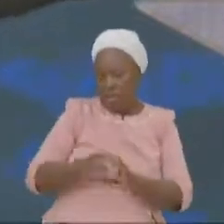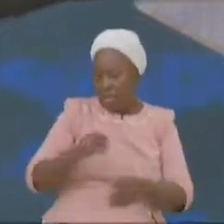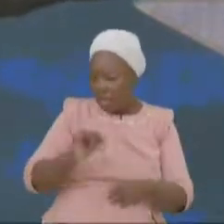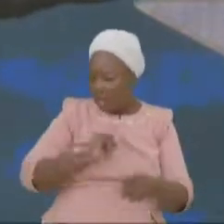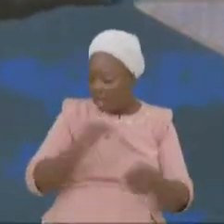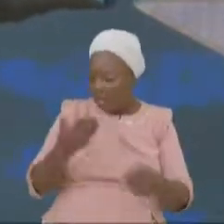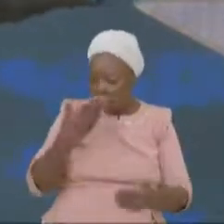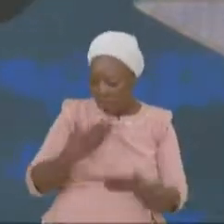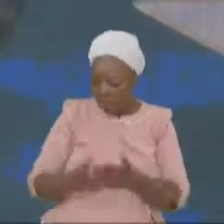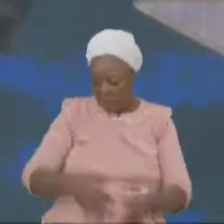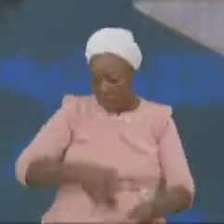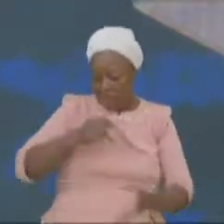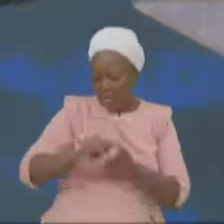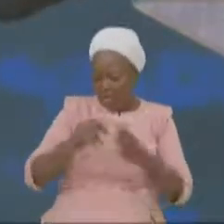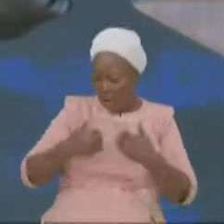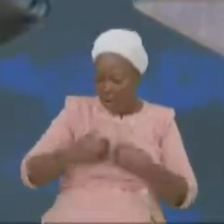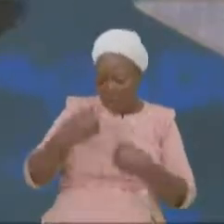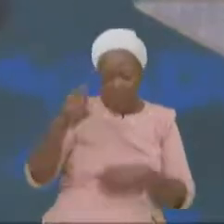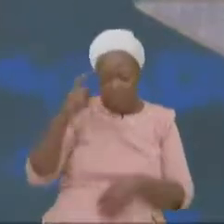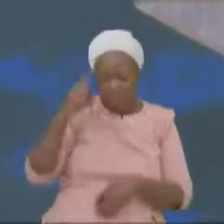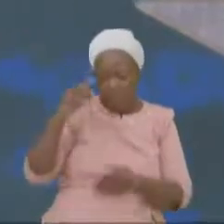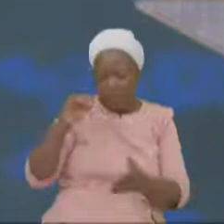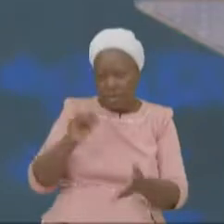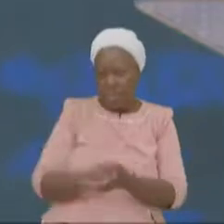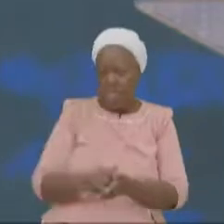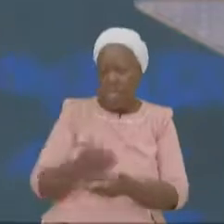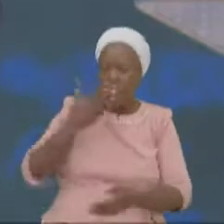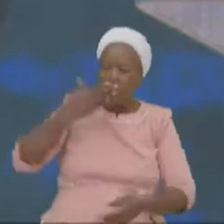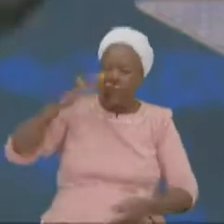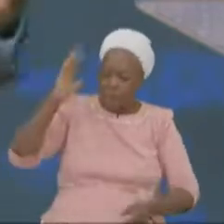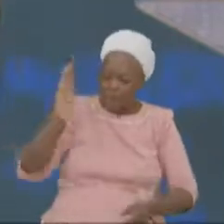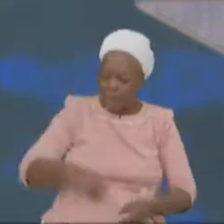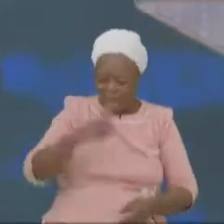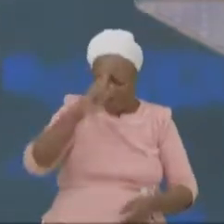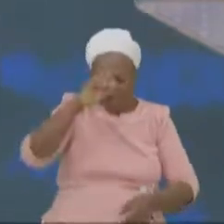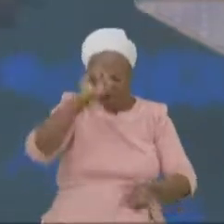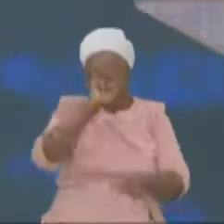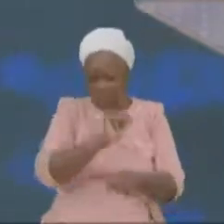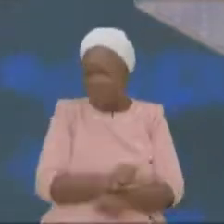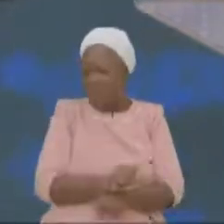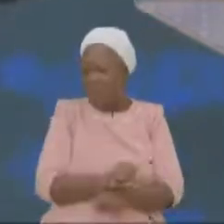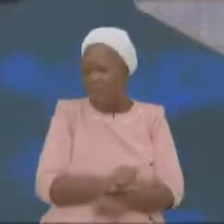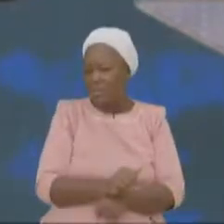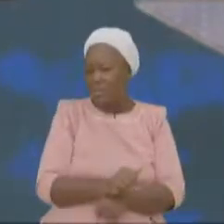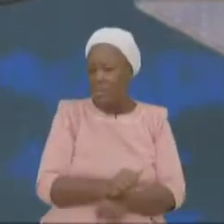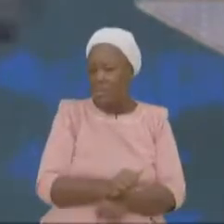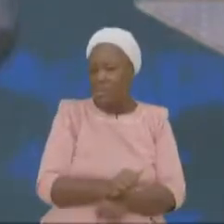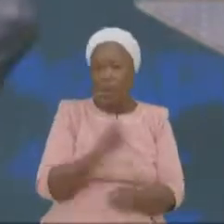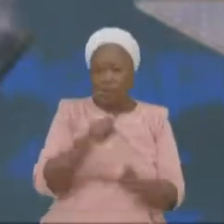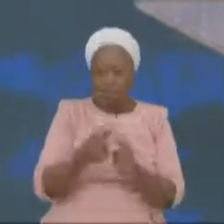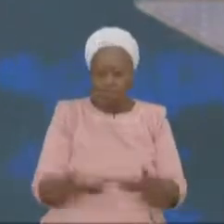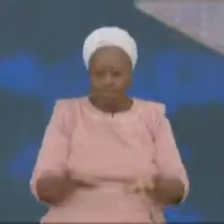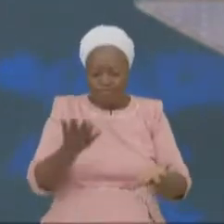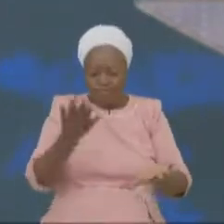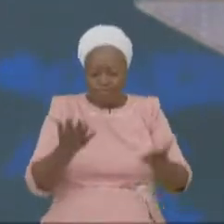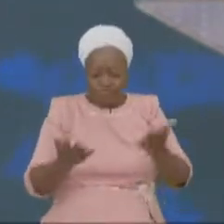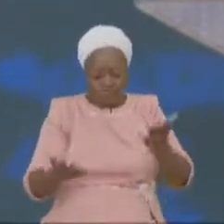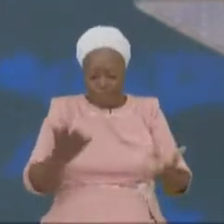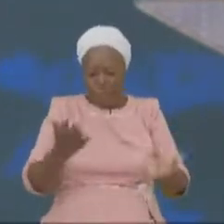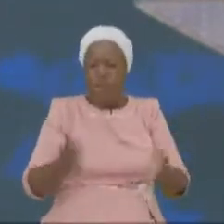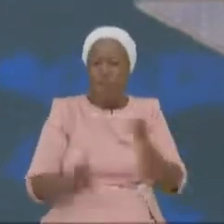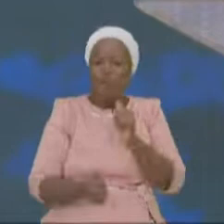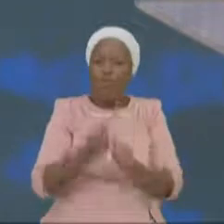you have from that fleshly activity. Weigh them. Which one